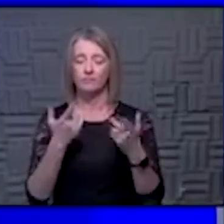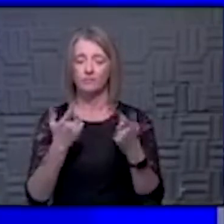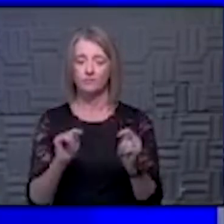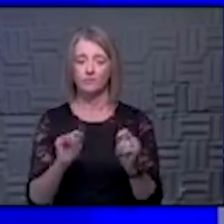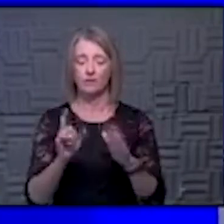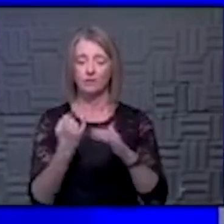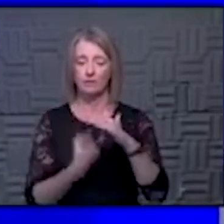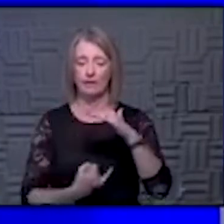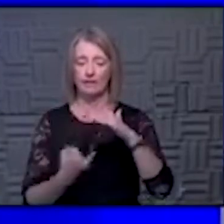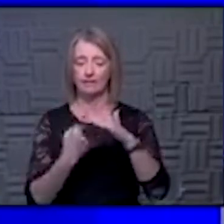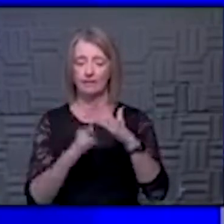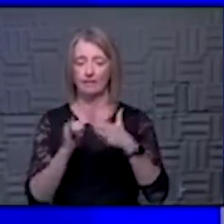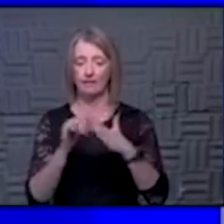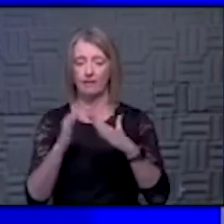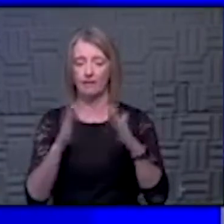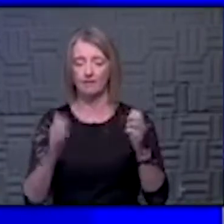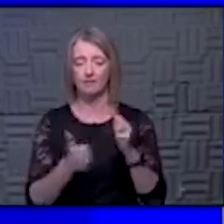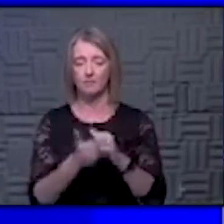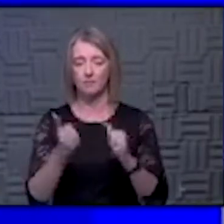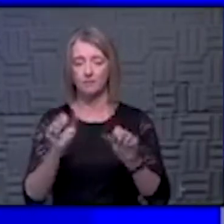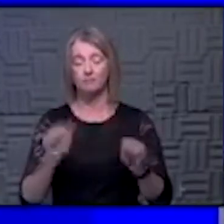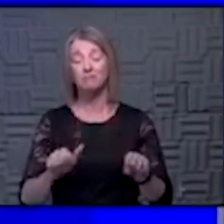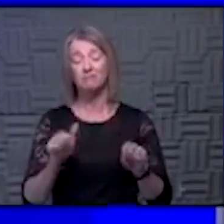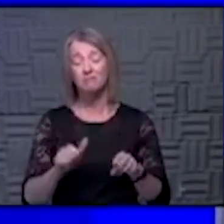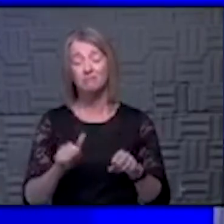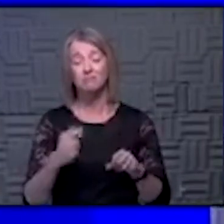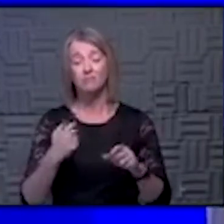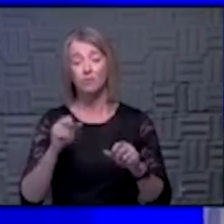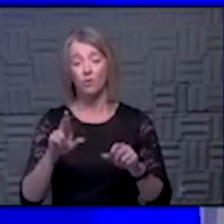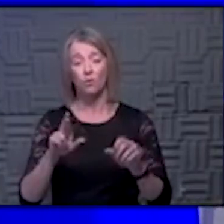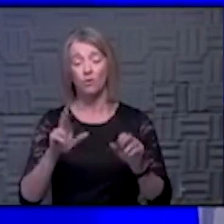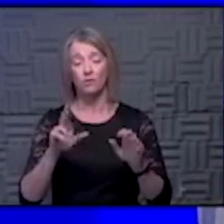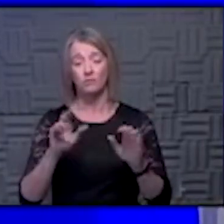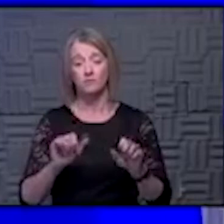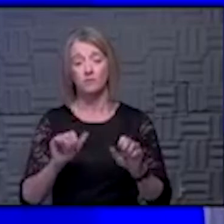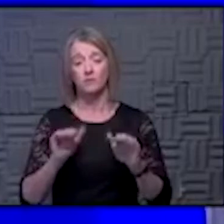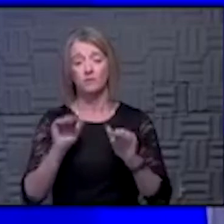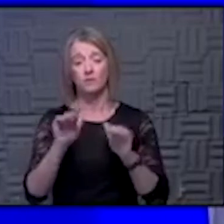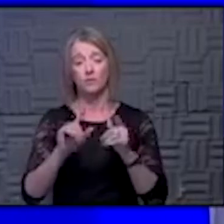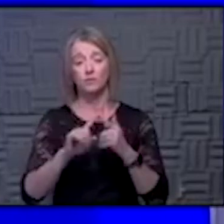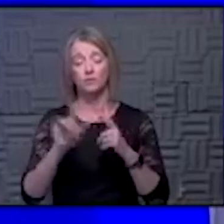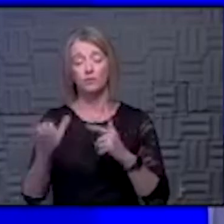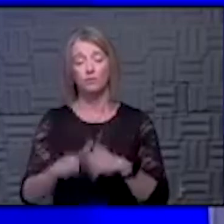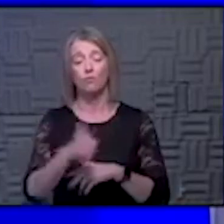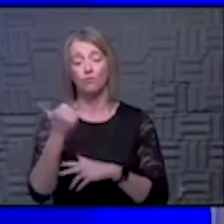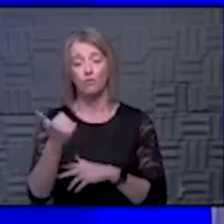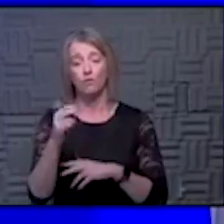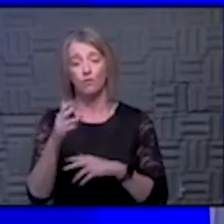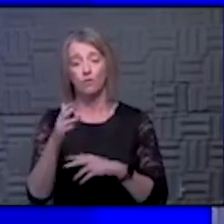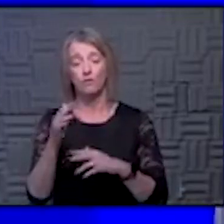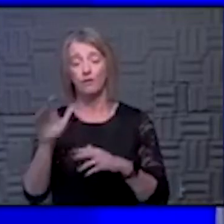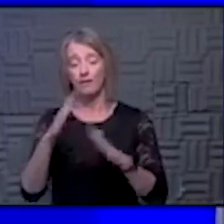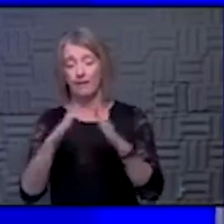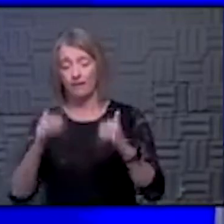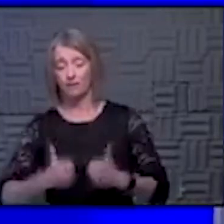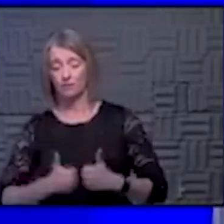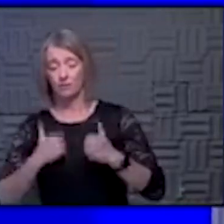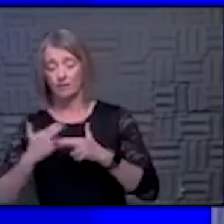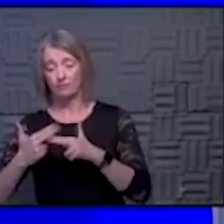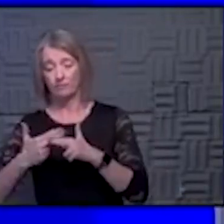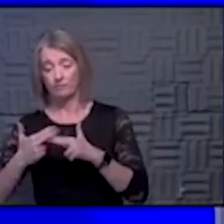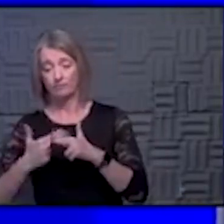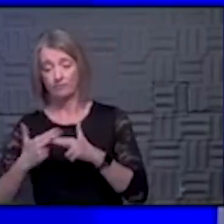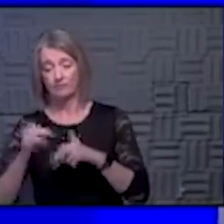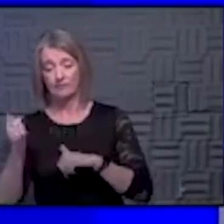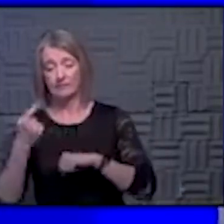to isolate in that household as much as possible, or possibly going to another household or place to live for